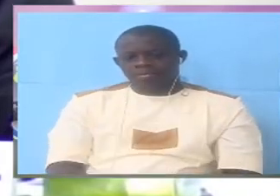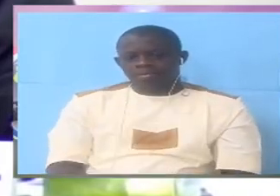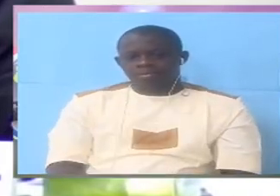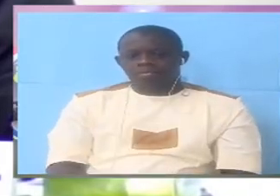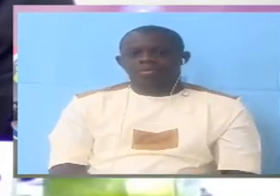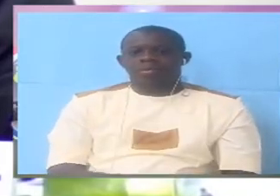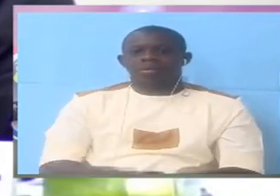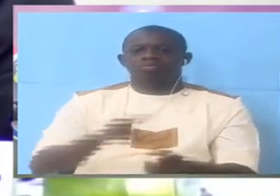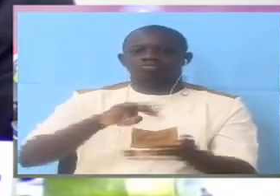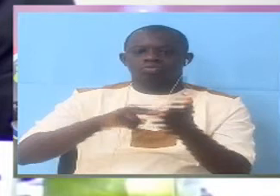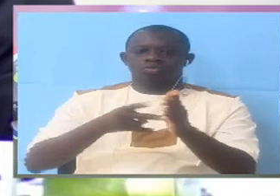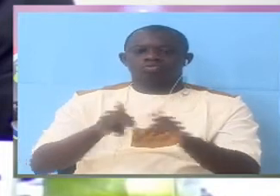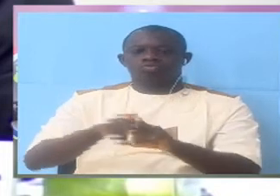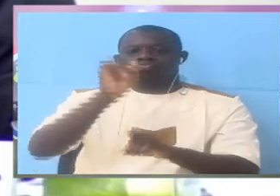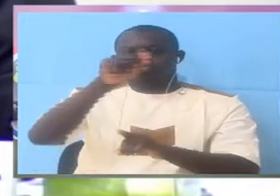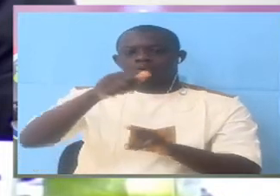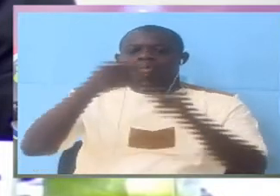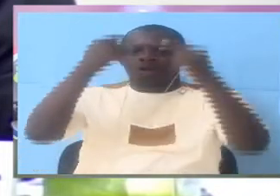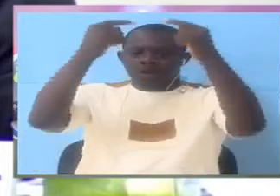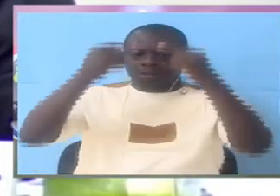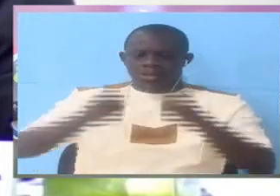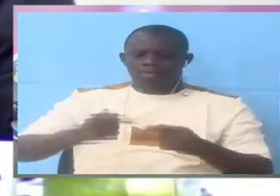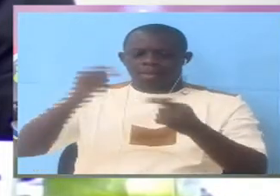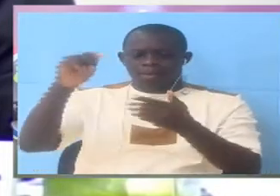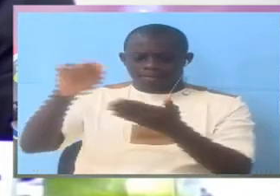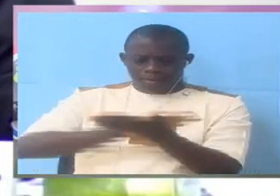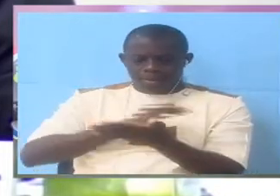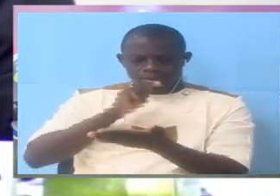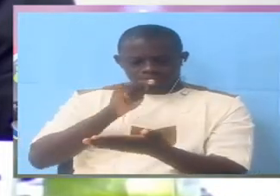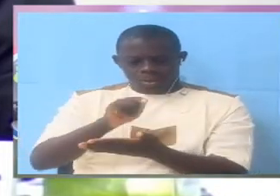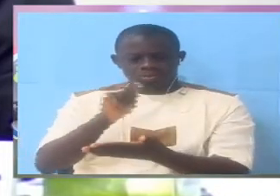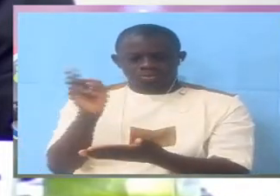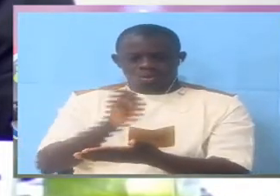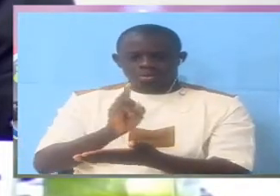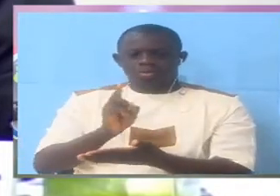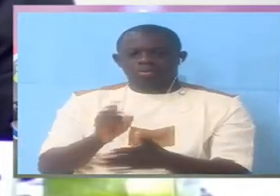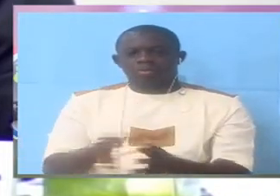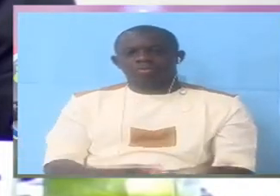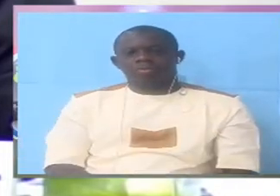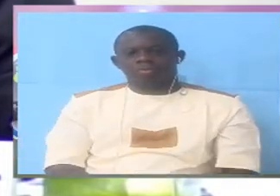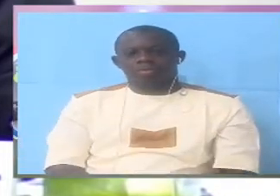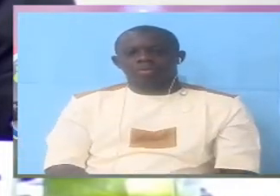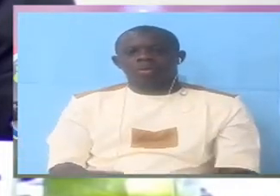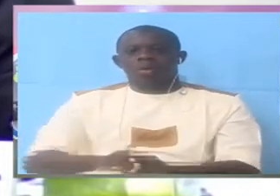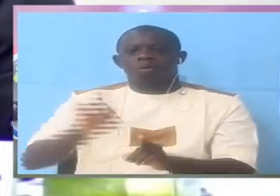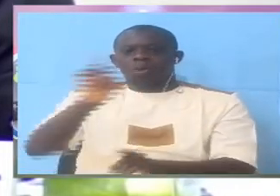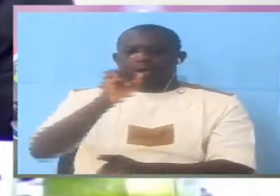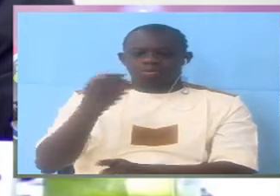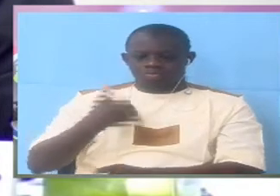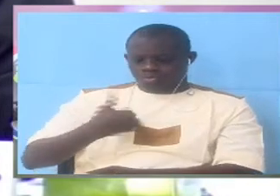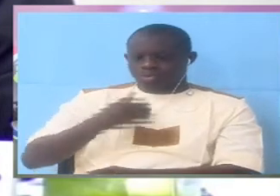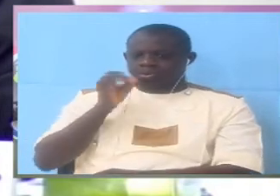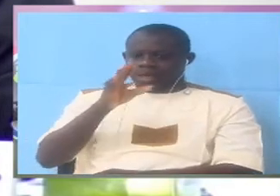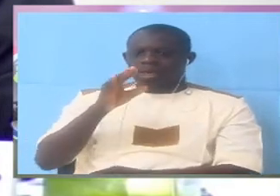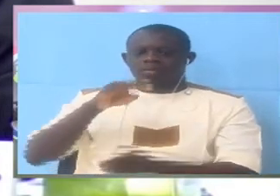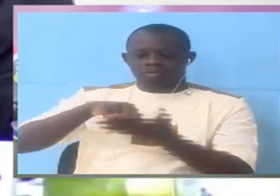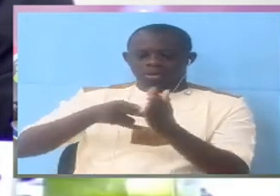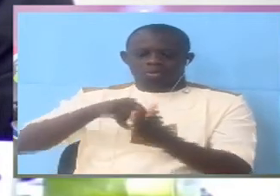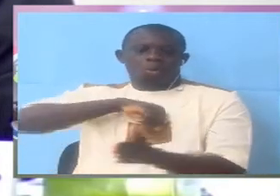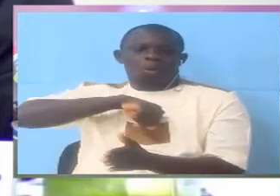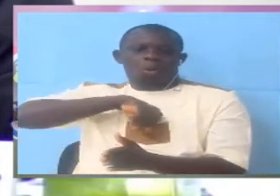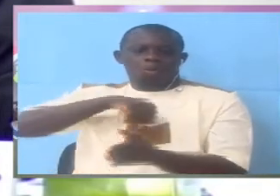is your statement that What they said is their version. It's